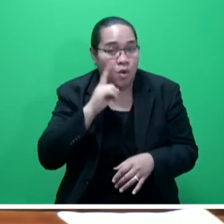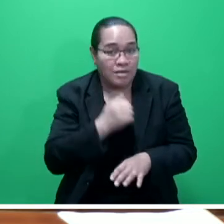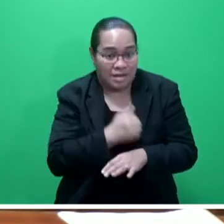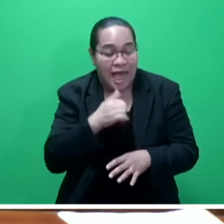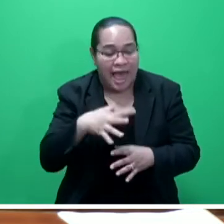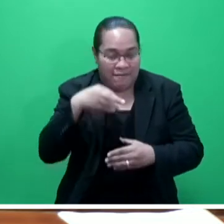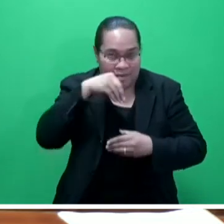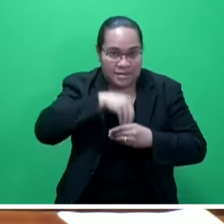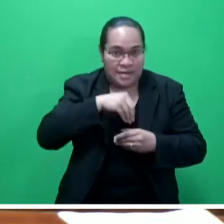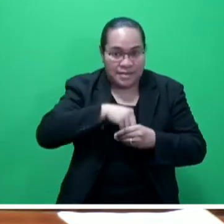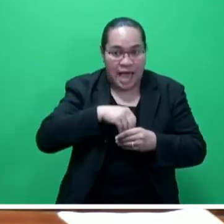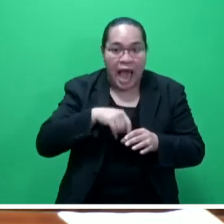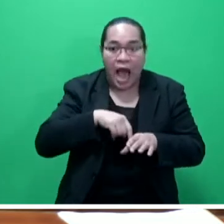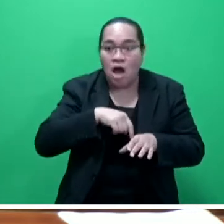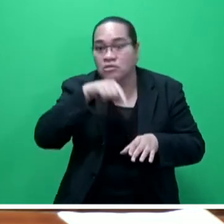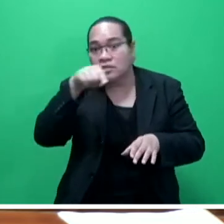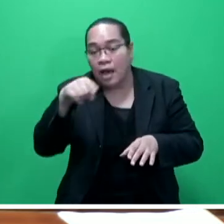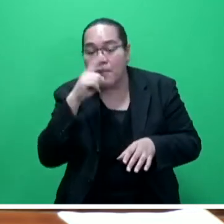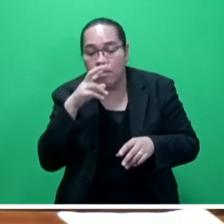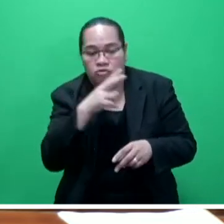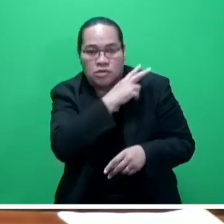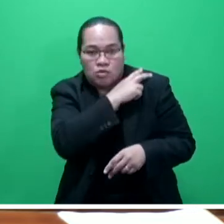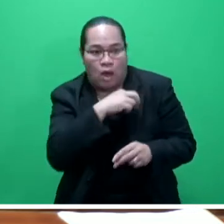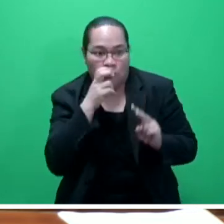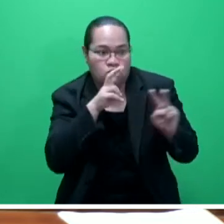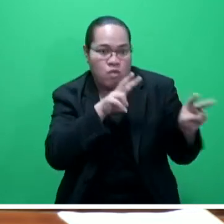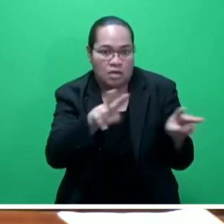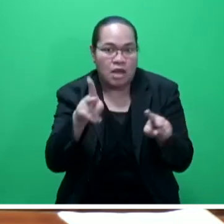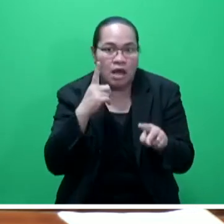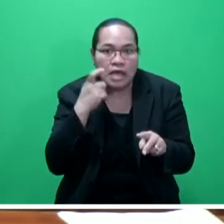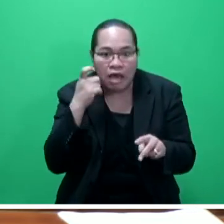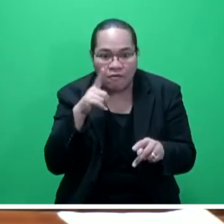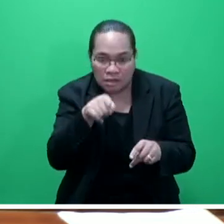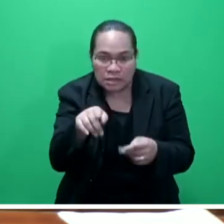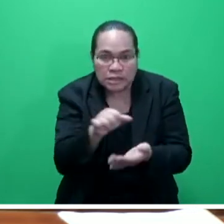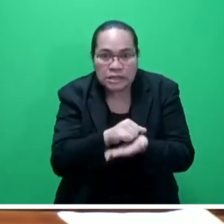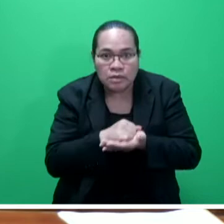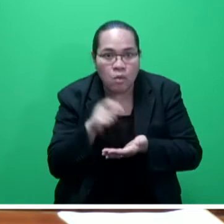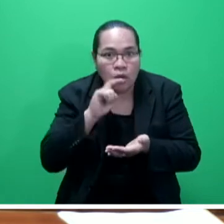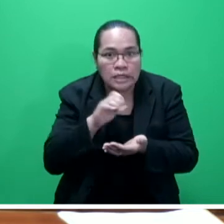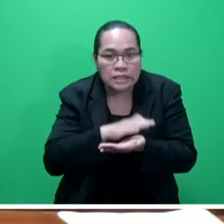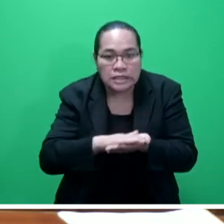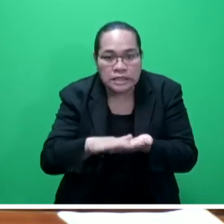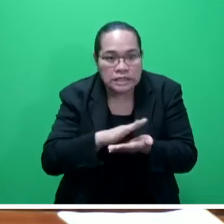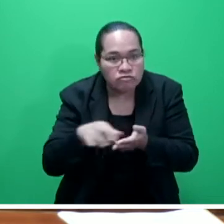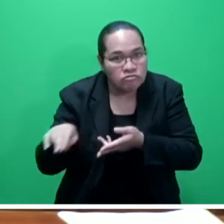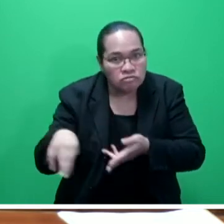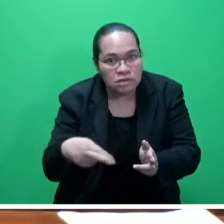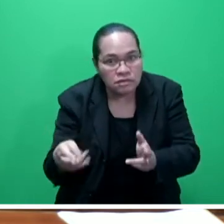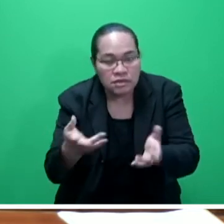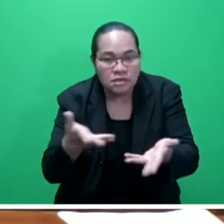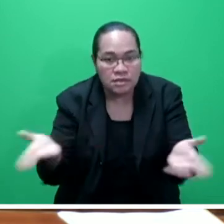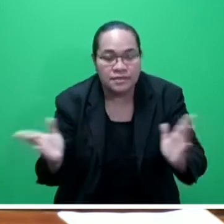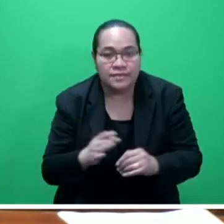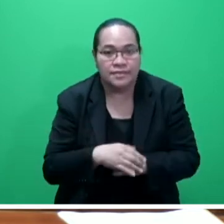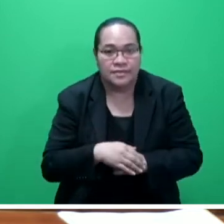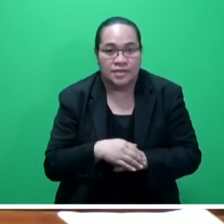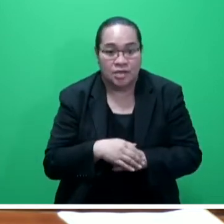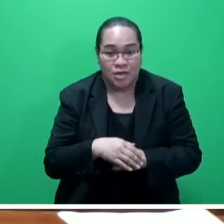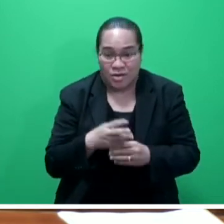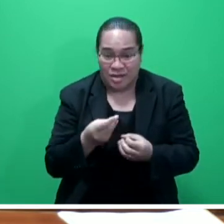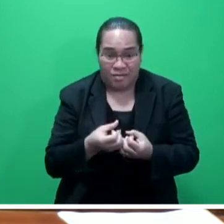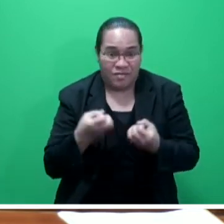and outsourced security that are in most of the critical assets. And in addition to this, in some of these assets,